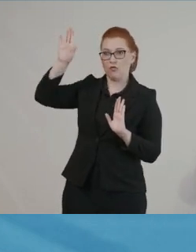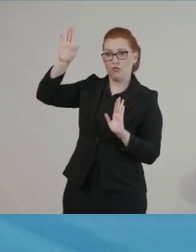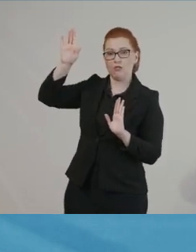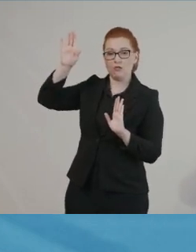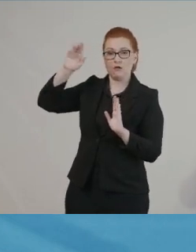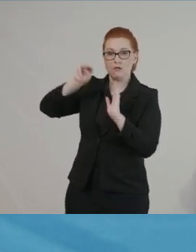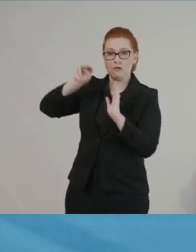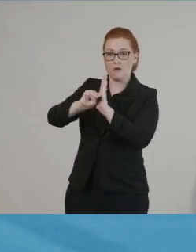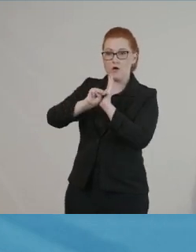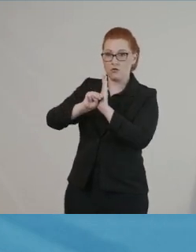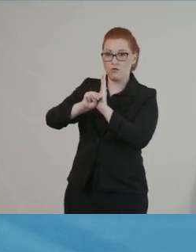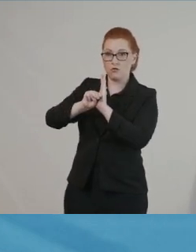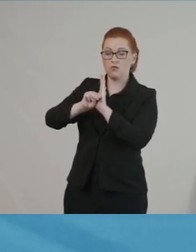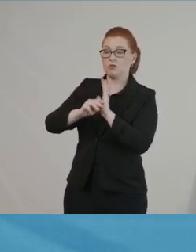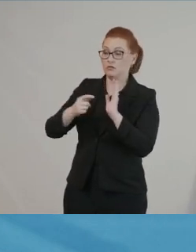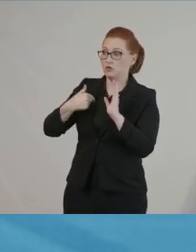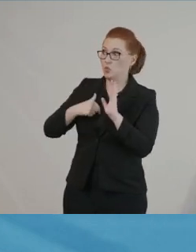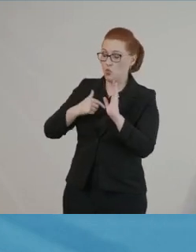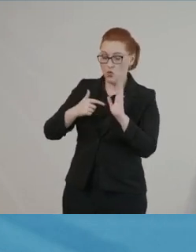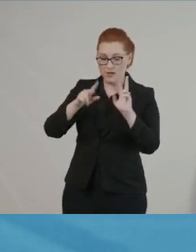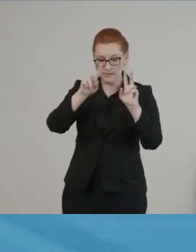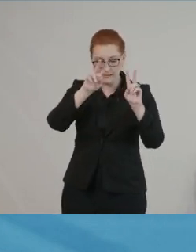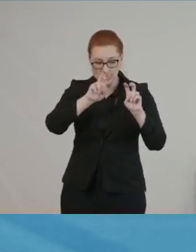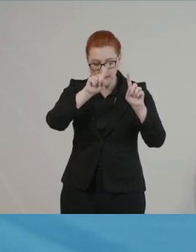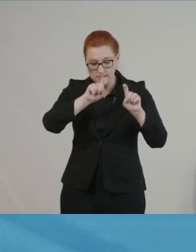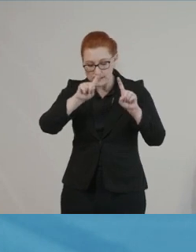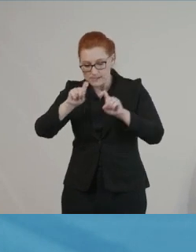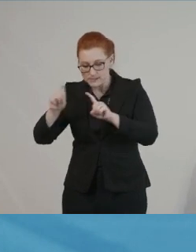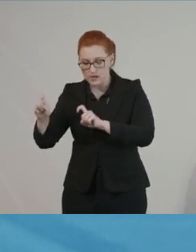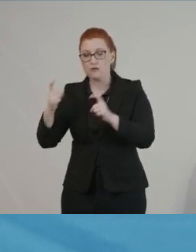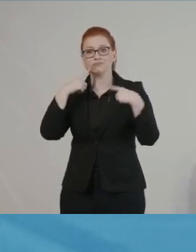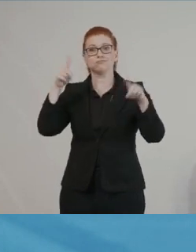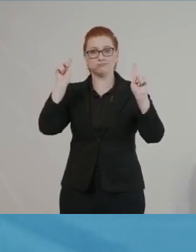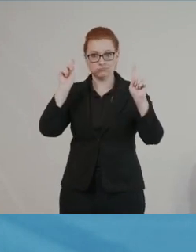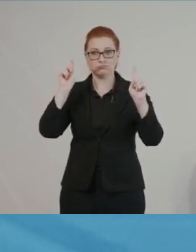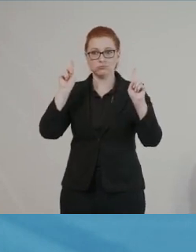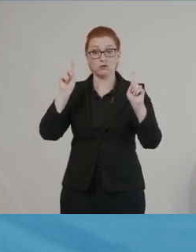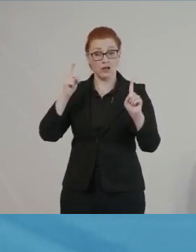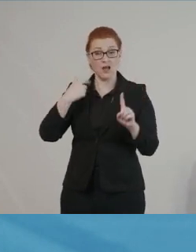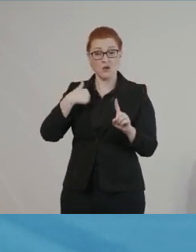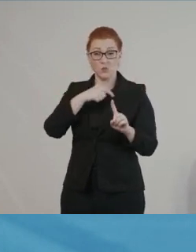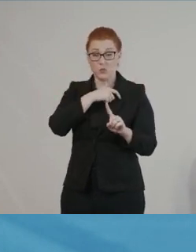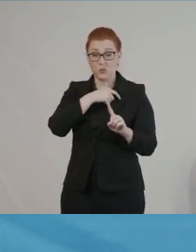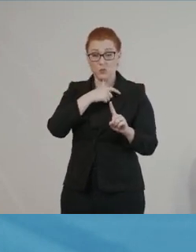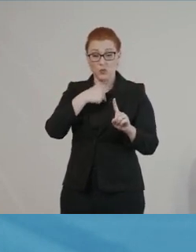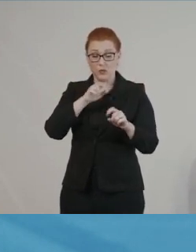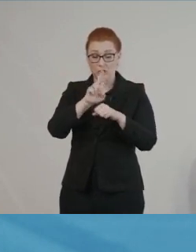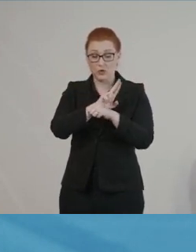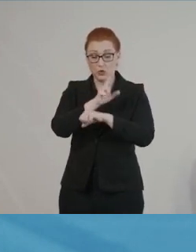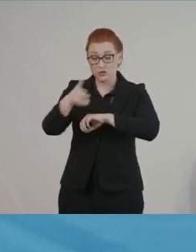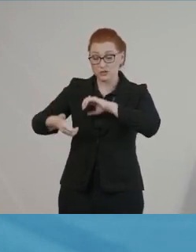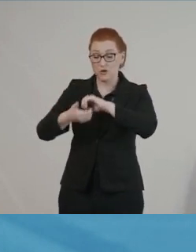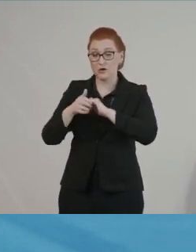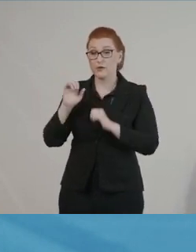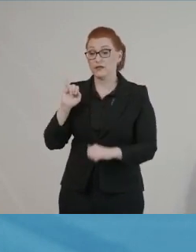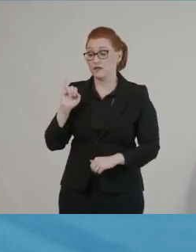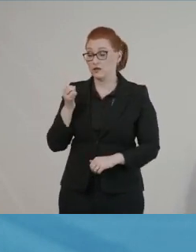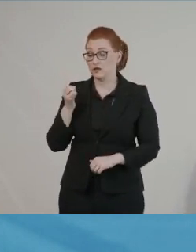worked in partnership with Johns Hopkins University, and all of the criteria is on the first page of the